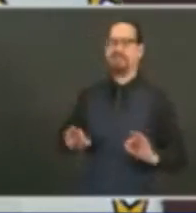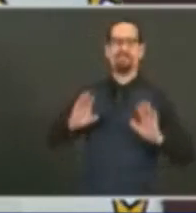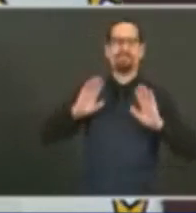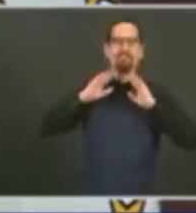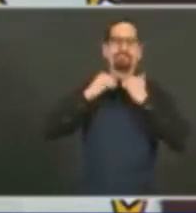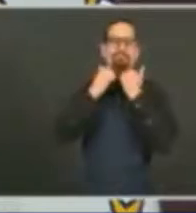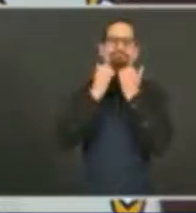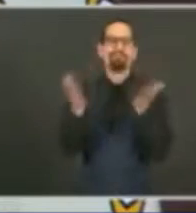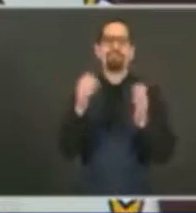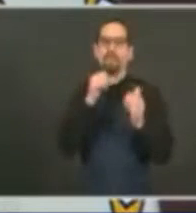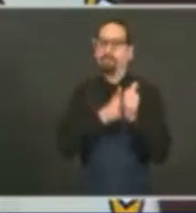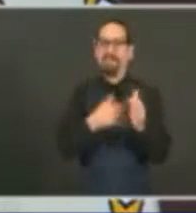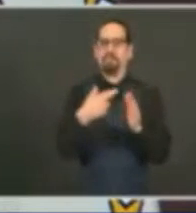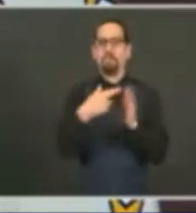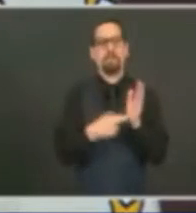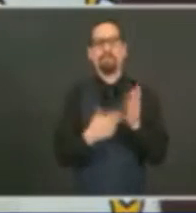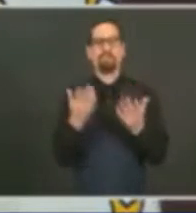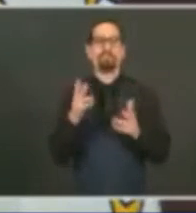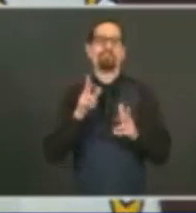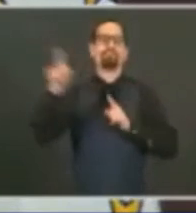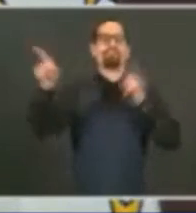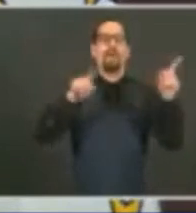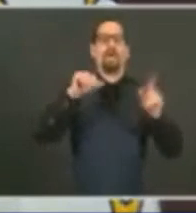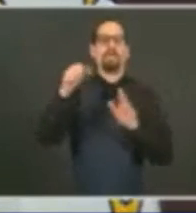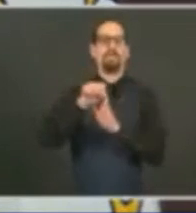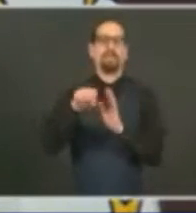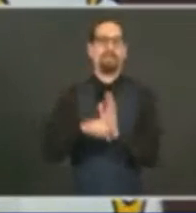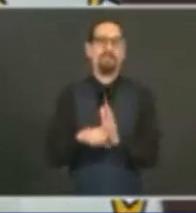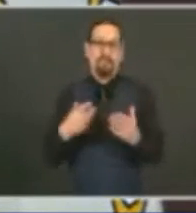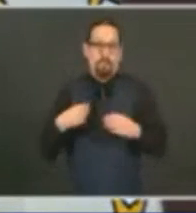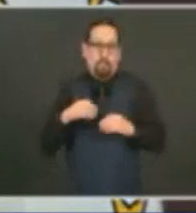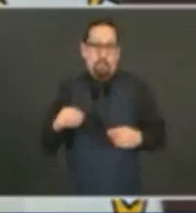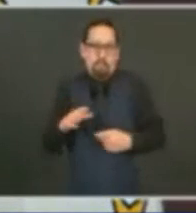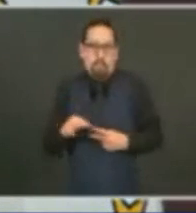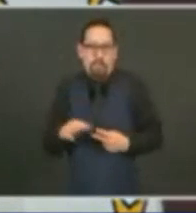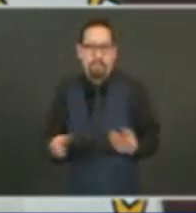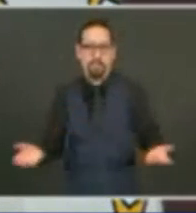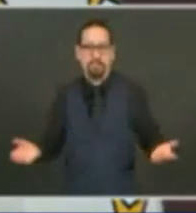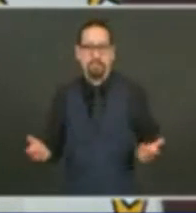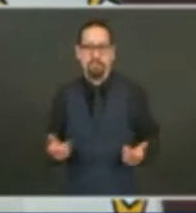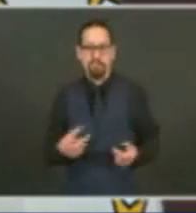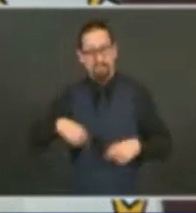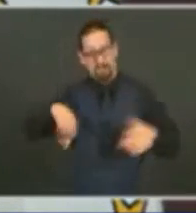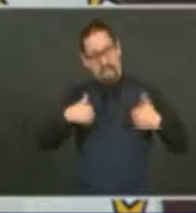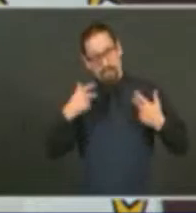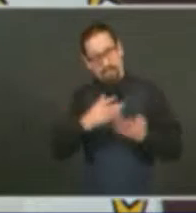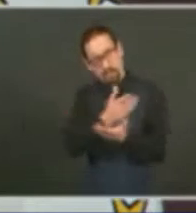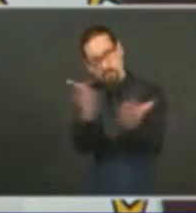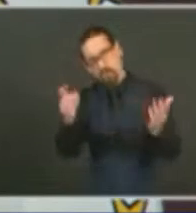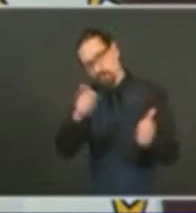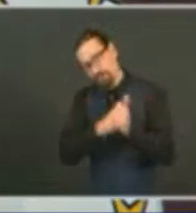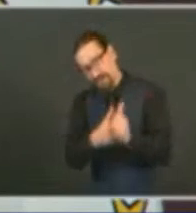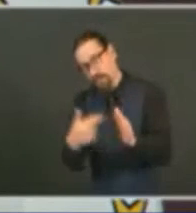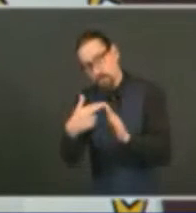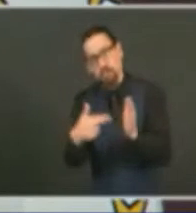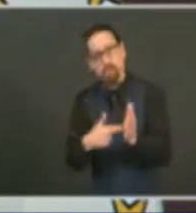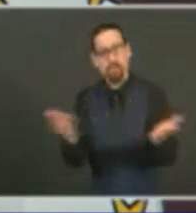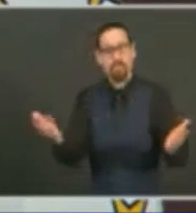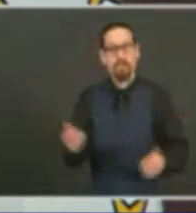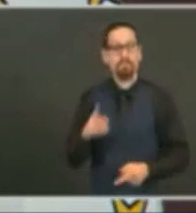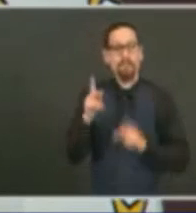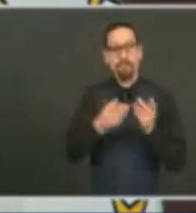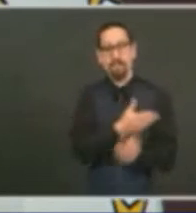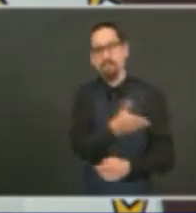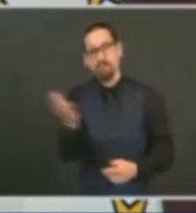I don't know what else to say other than to say they ought to be following the rules too, because people are going to get hurt if they don't.